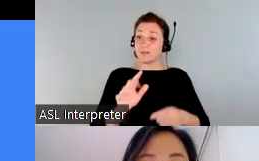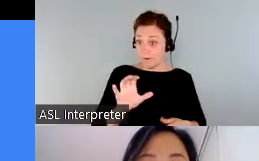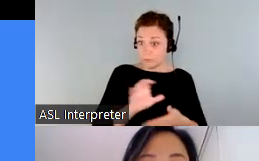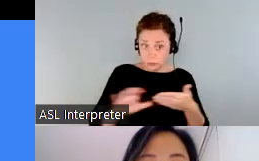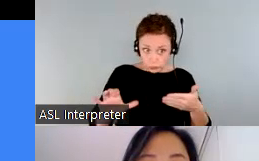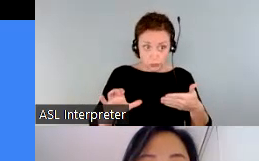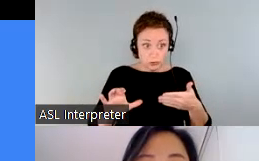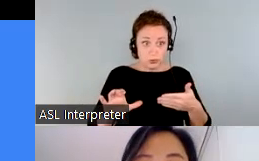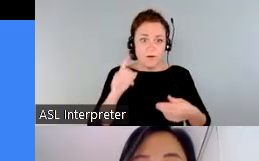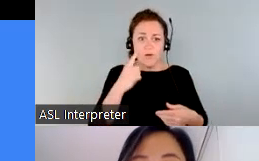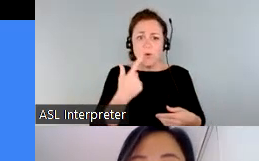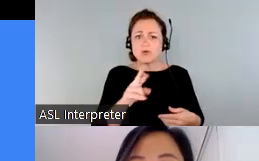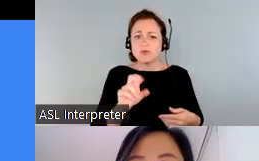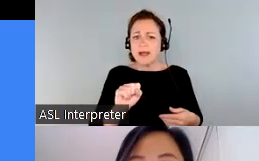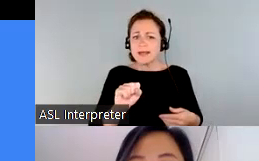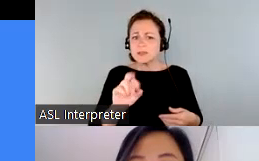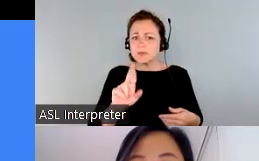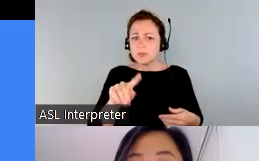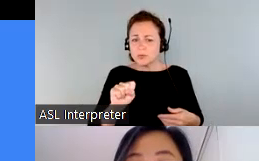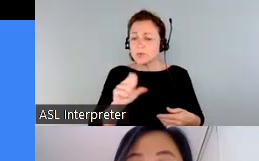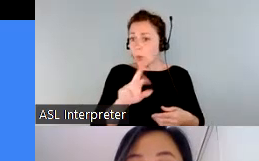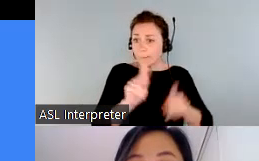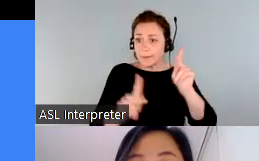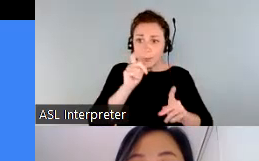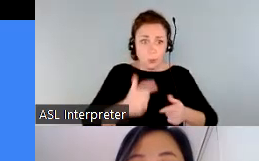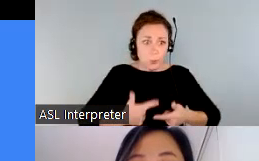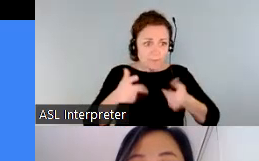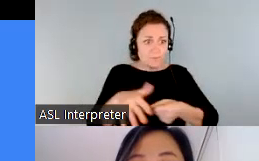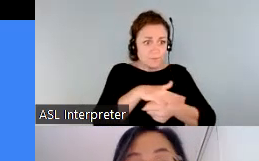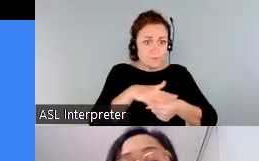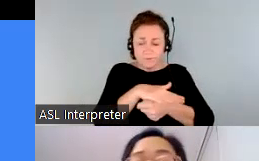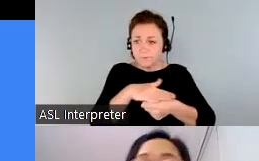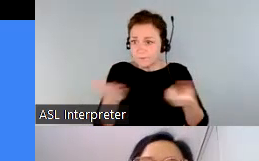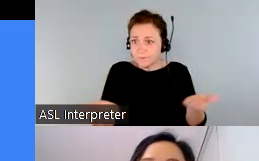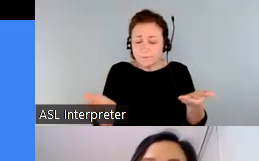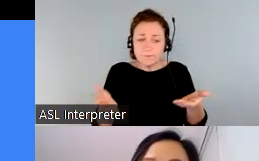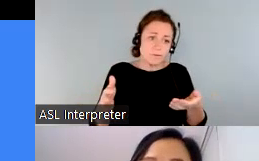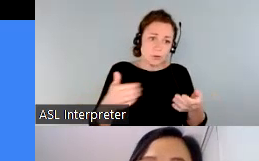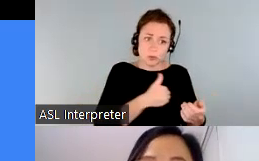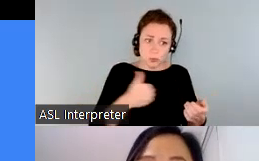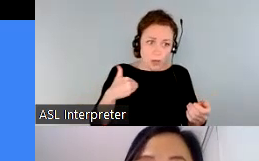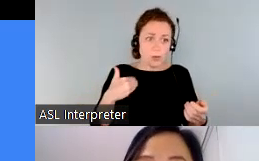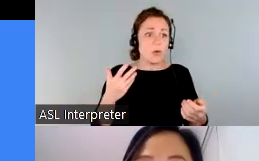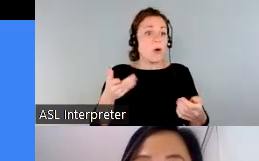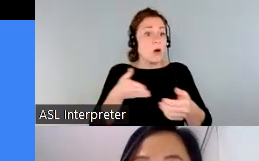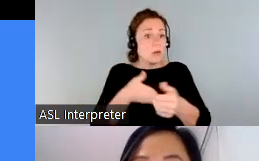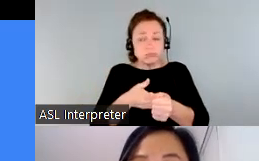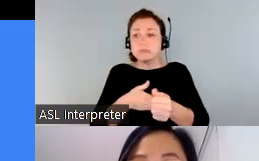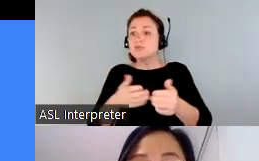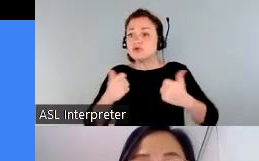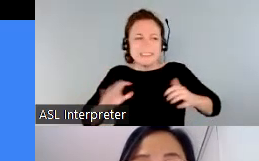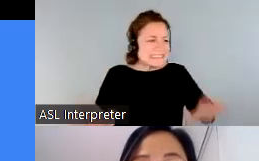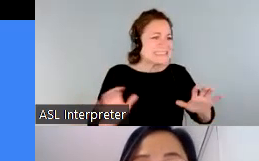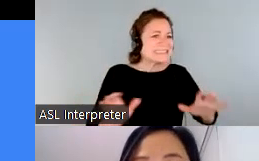that is intended for residents and small local grassroots-led groups that are doing voter